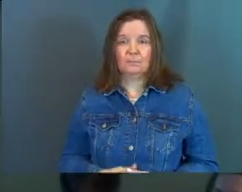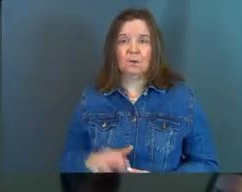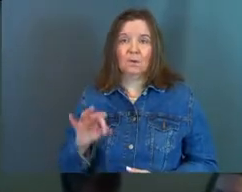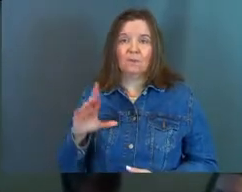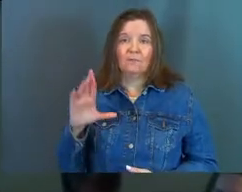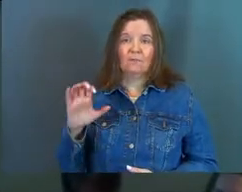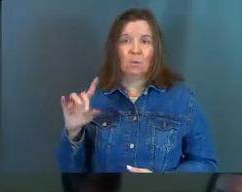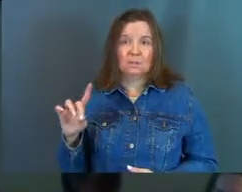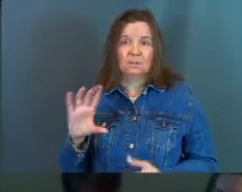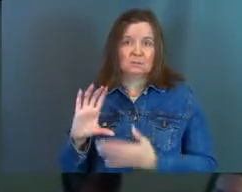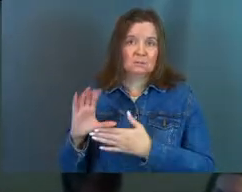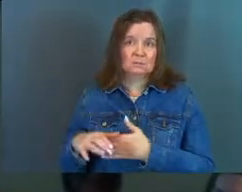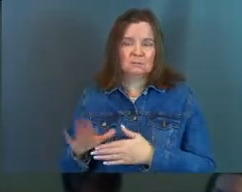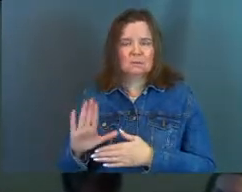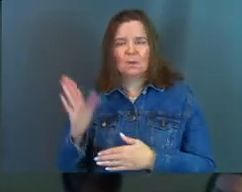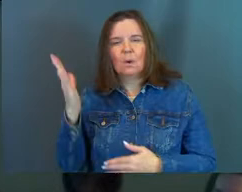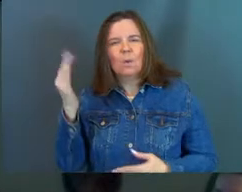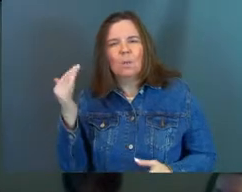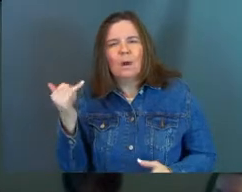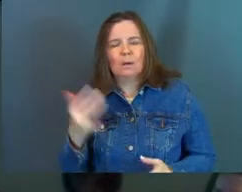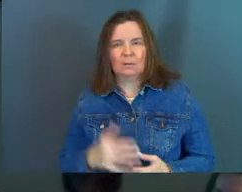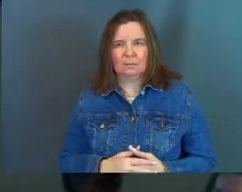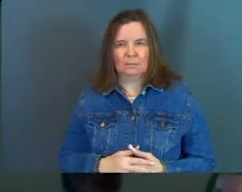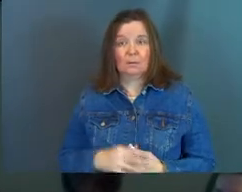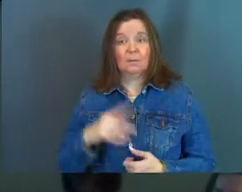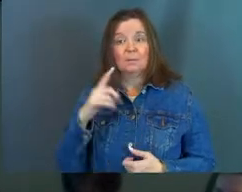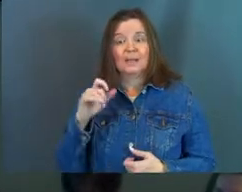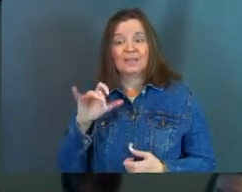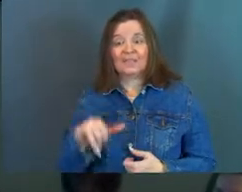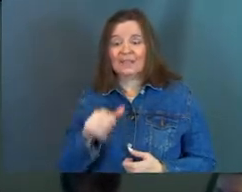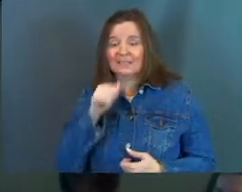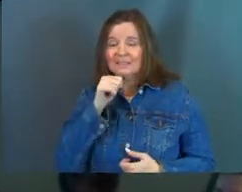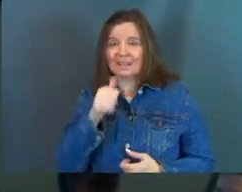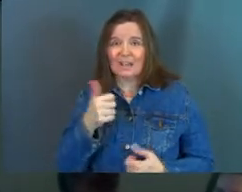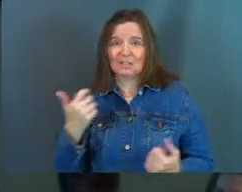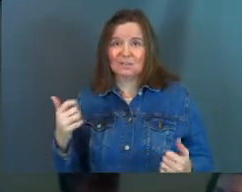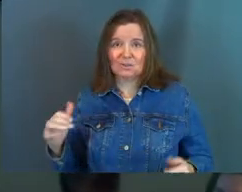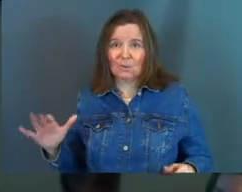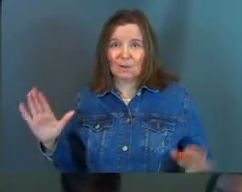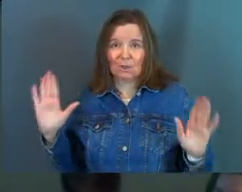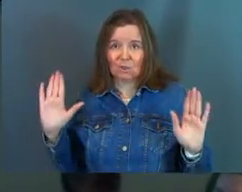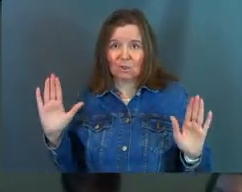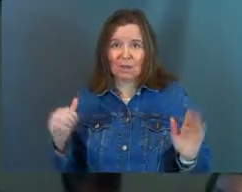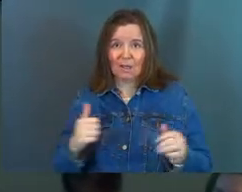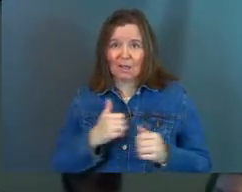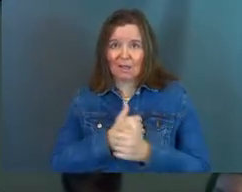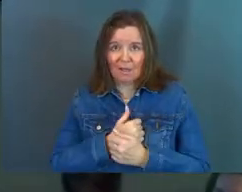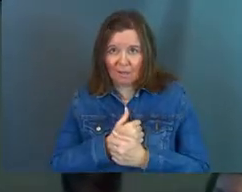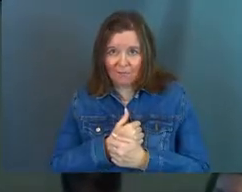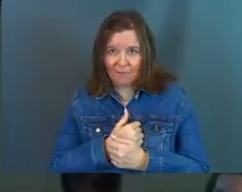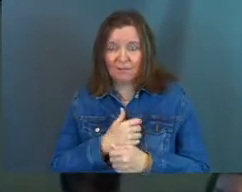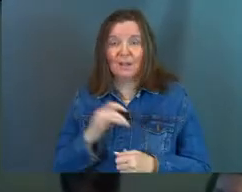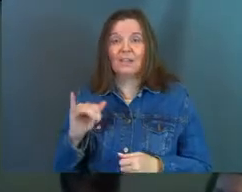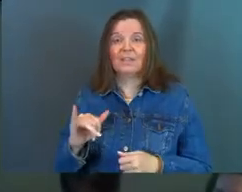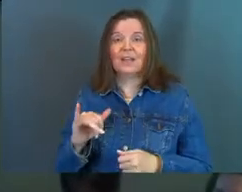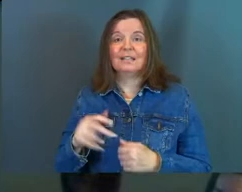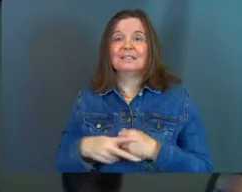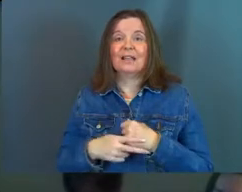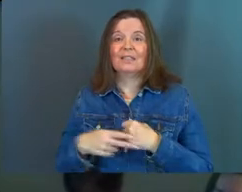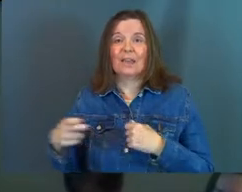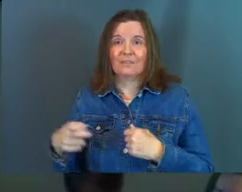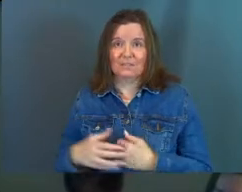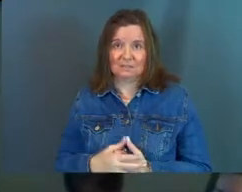forced into it. Why? Because that's not surrender and love, that's